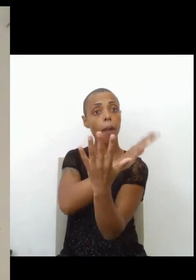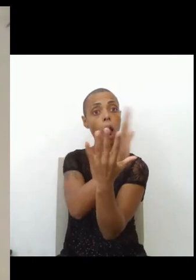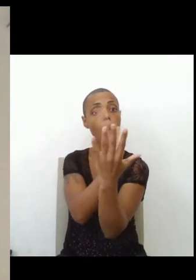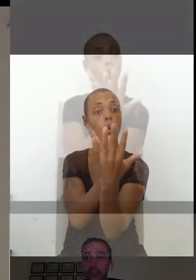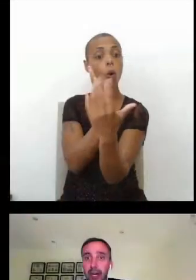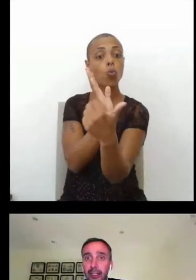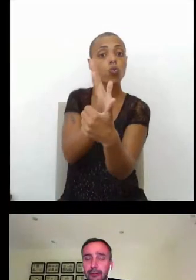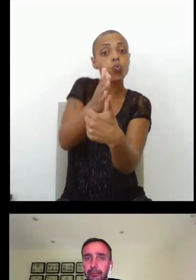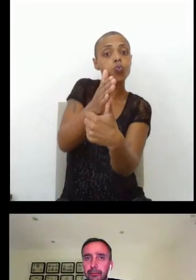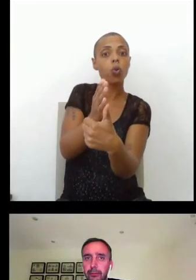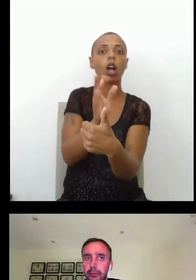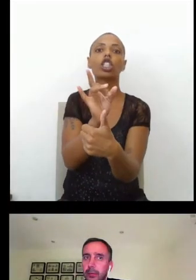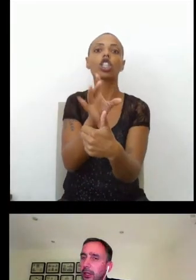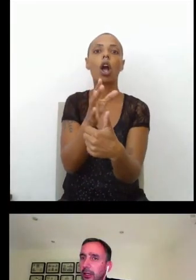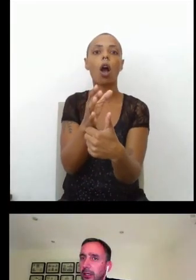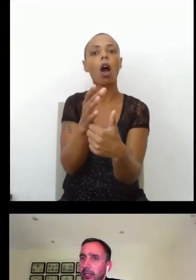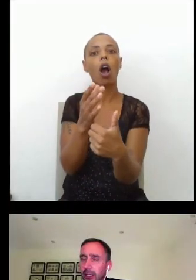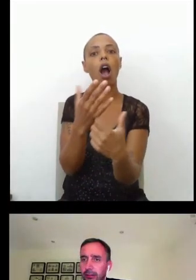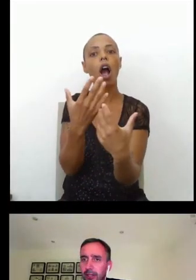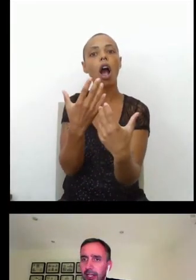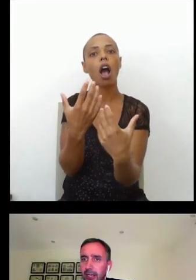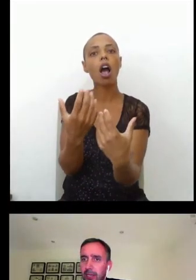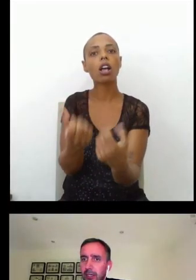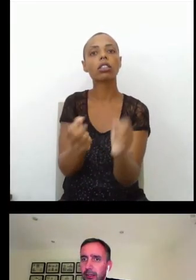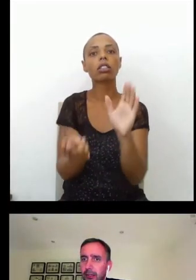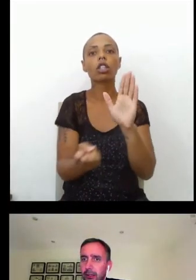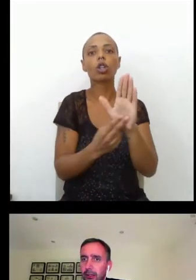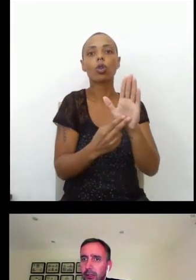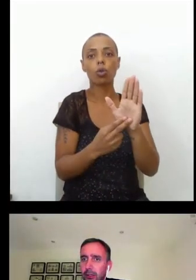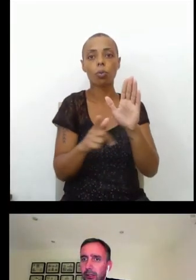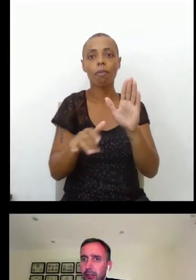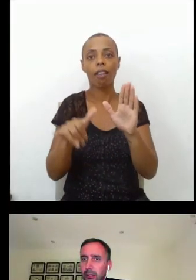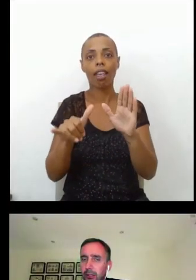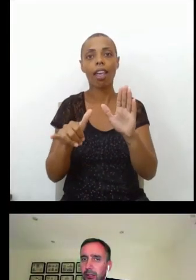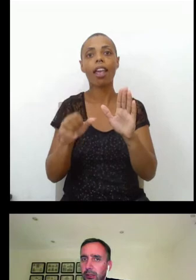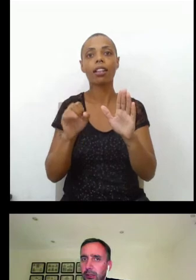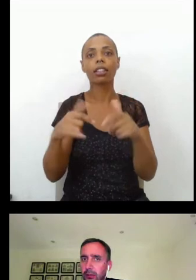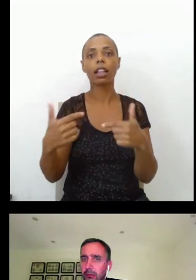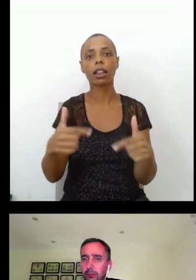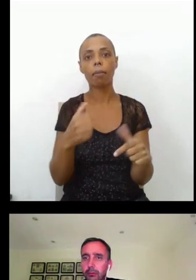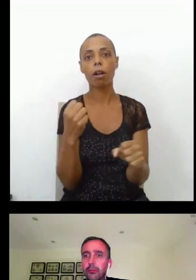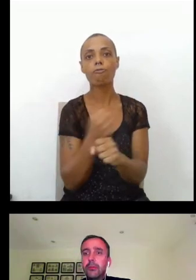on the construction site can you still hear me